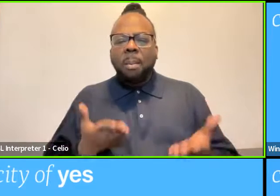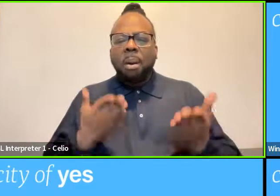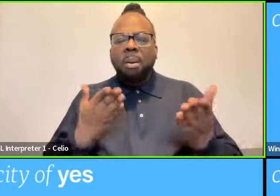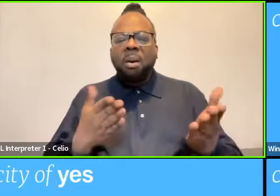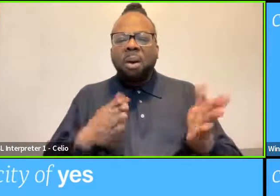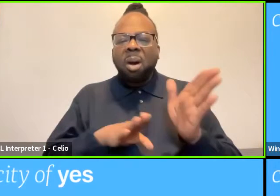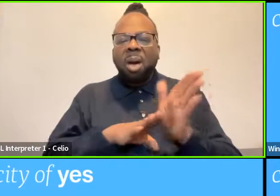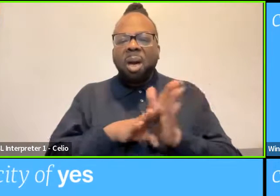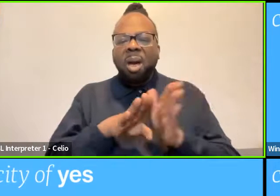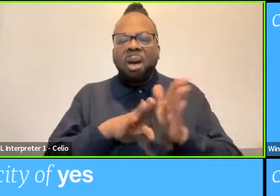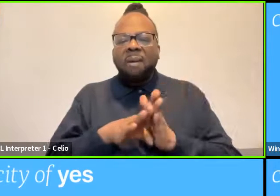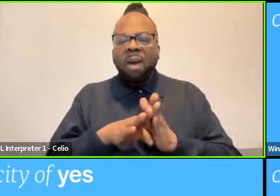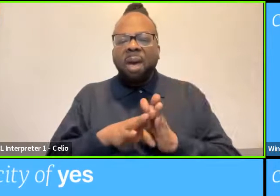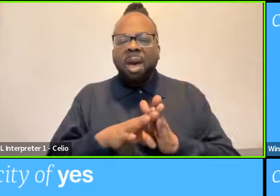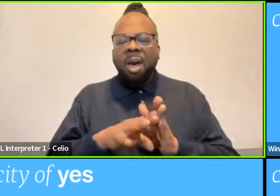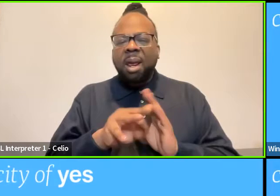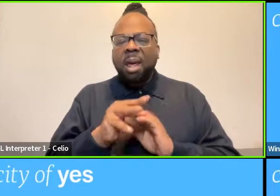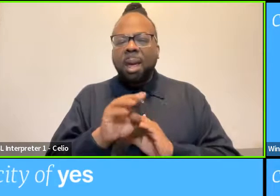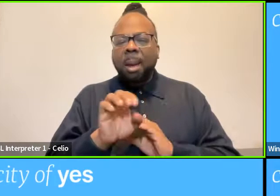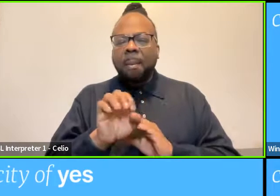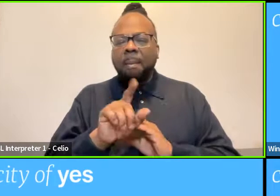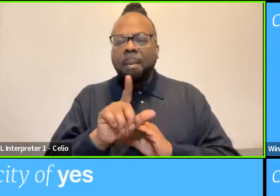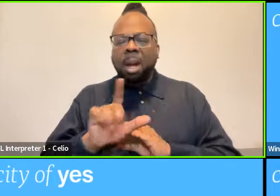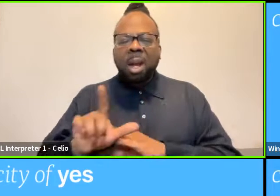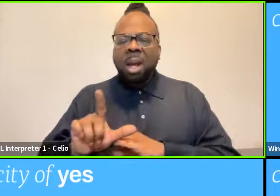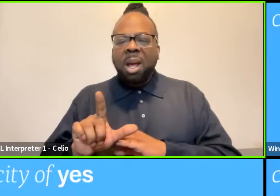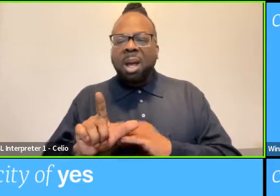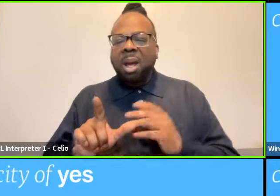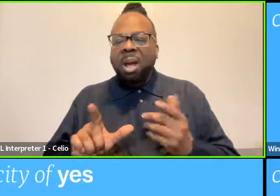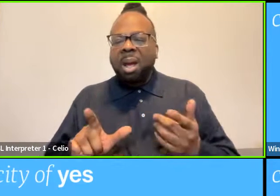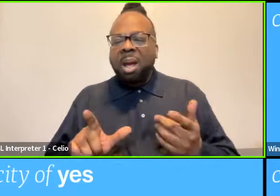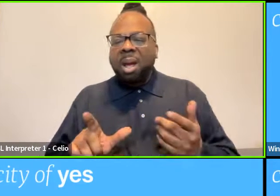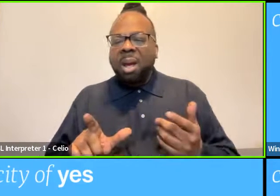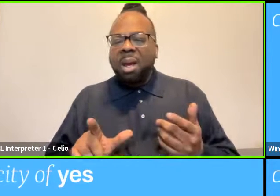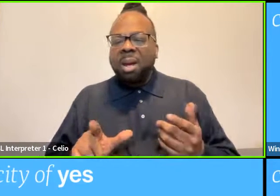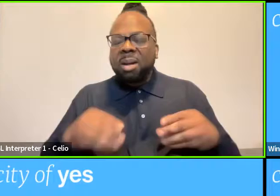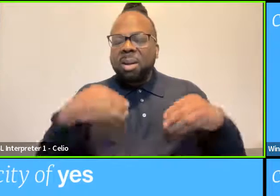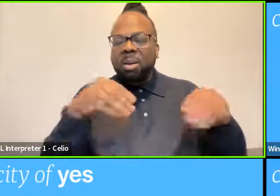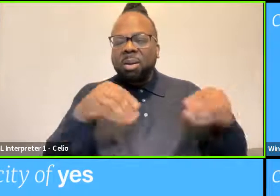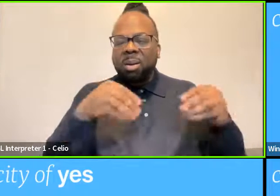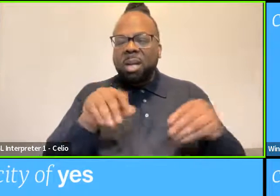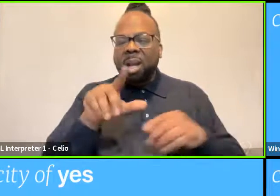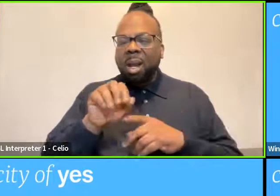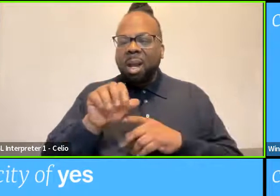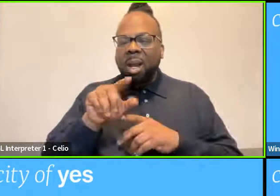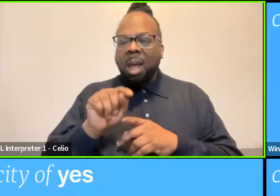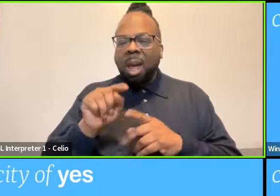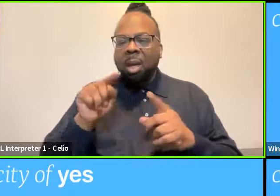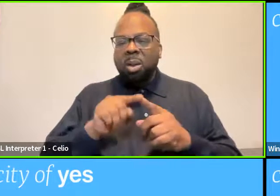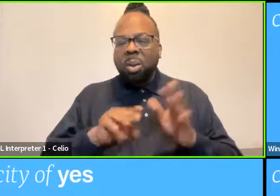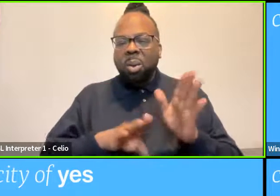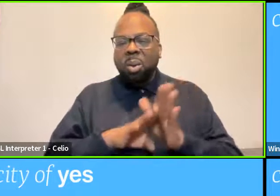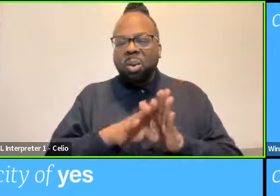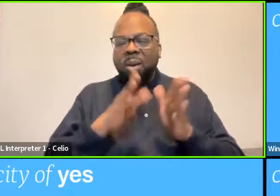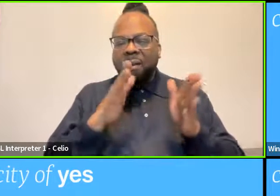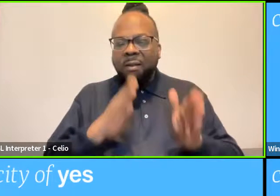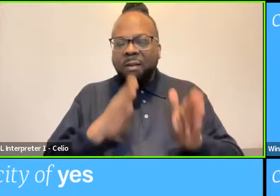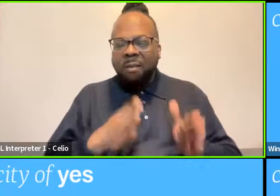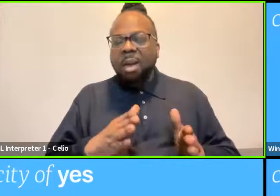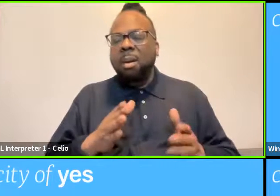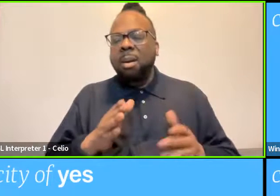plan to sell, the city would sell lots to developers, and then with obviously with the condition